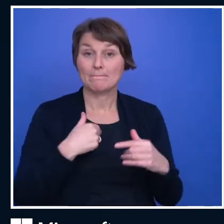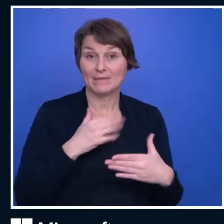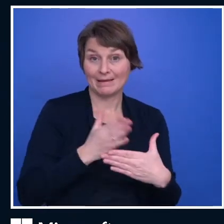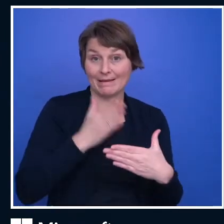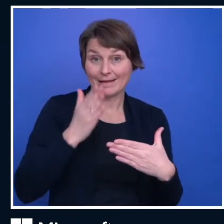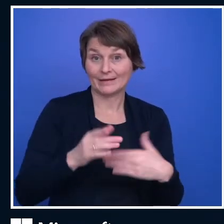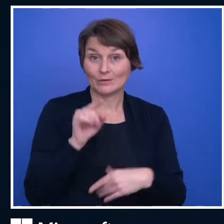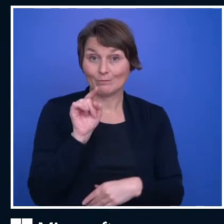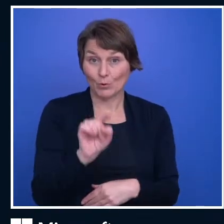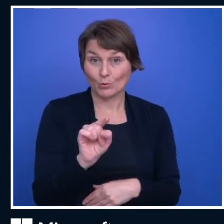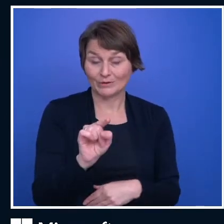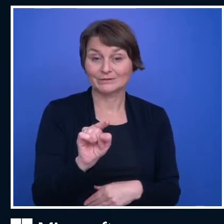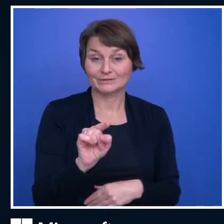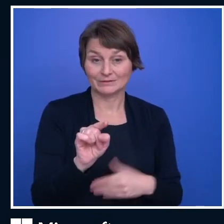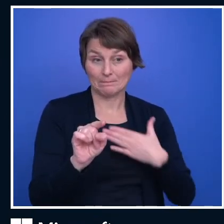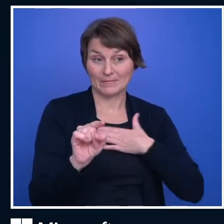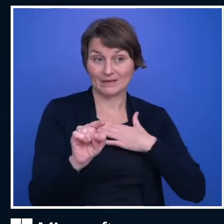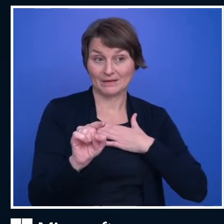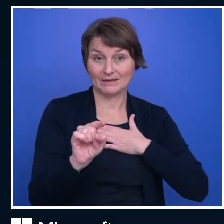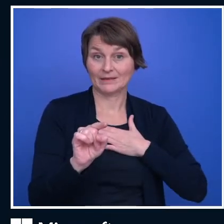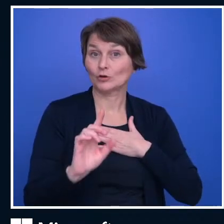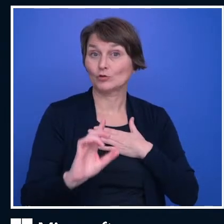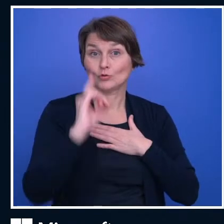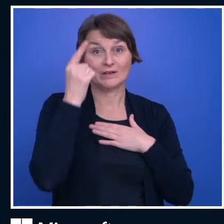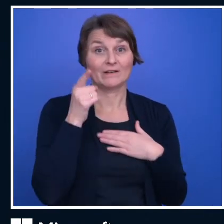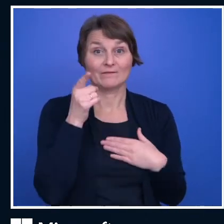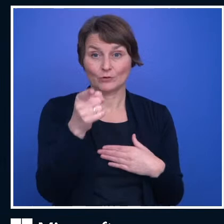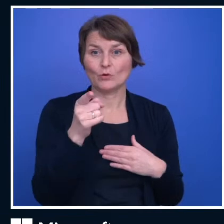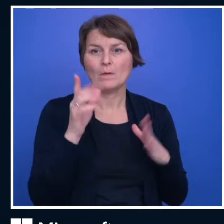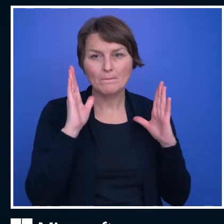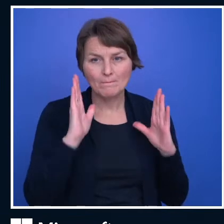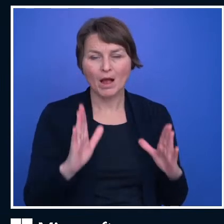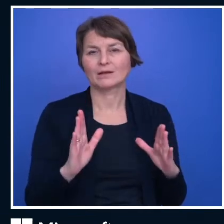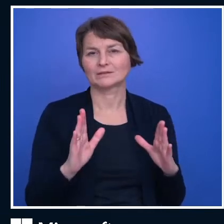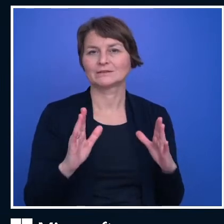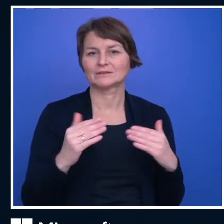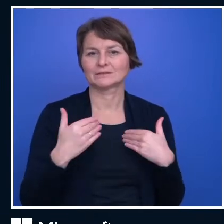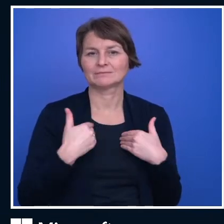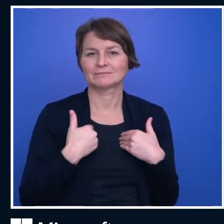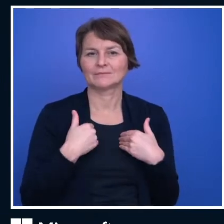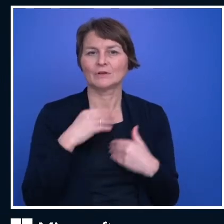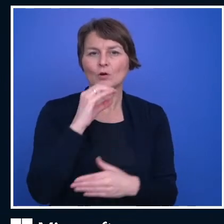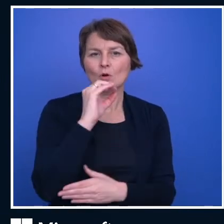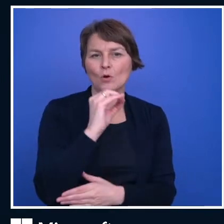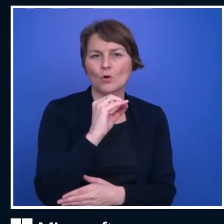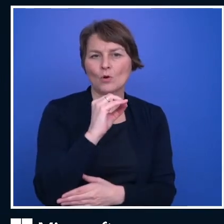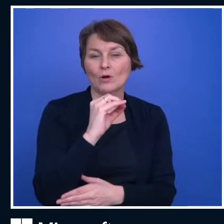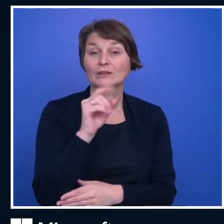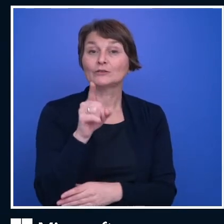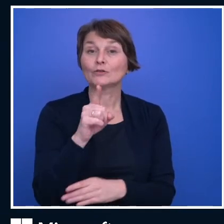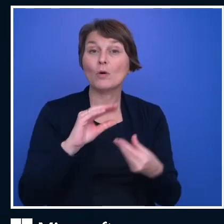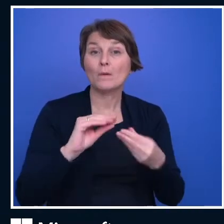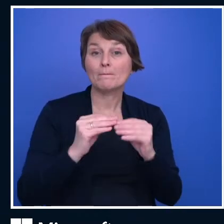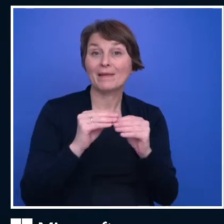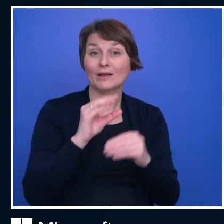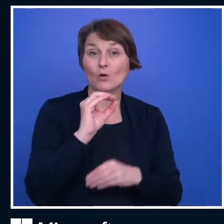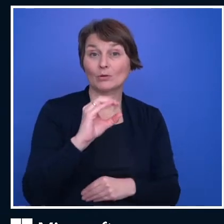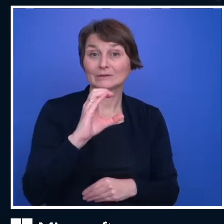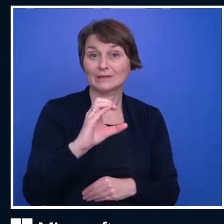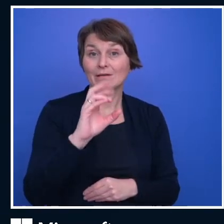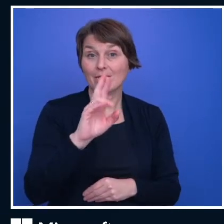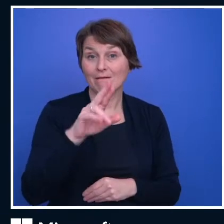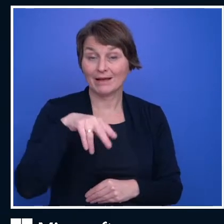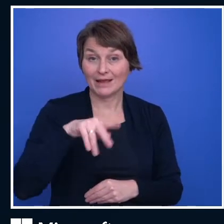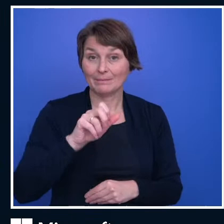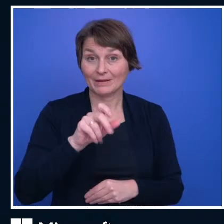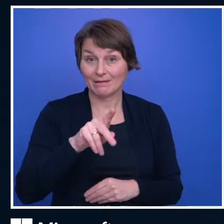it's unique for you. You have to use that for the OCR API to make your OCR API work. This is the same thing that